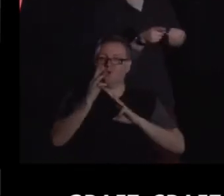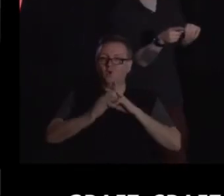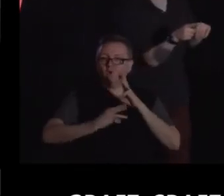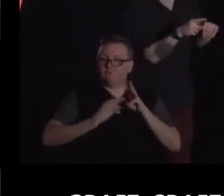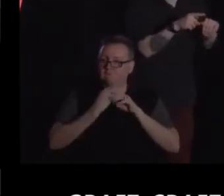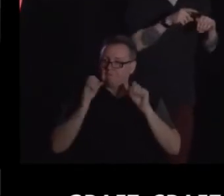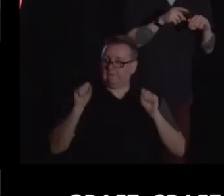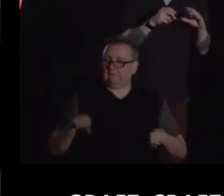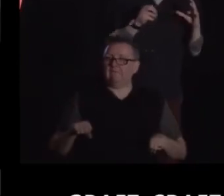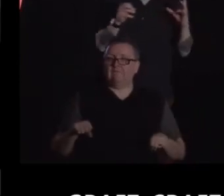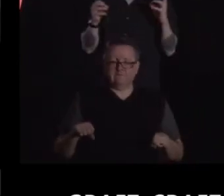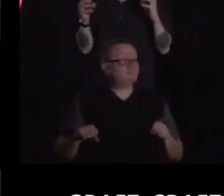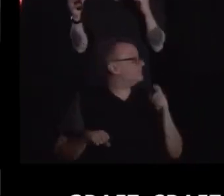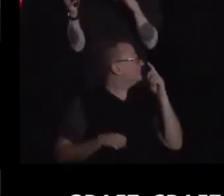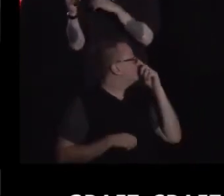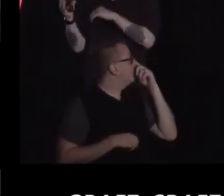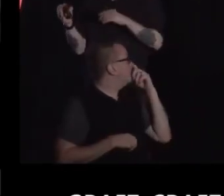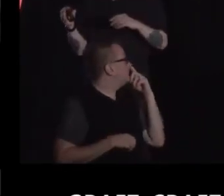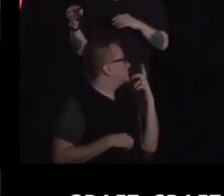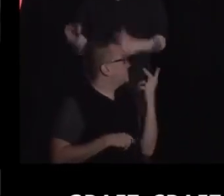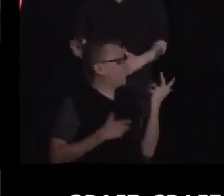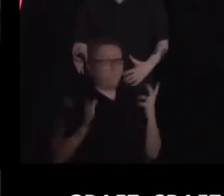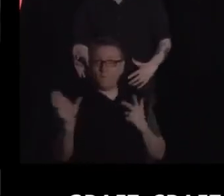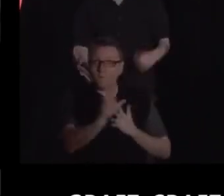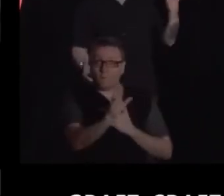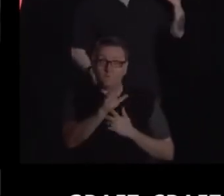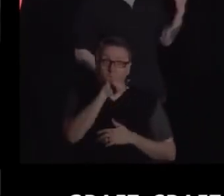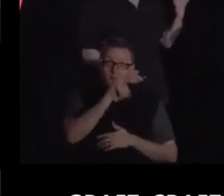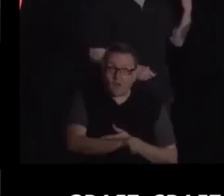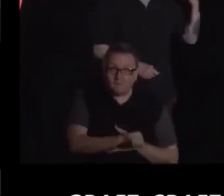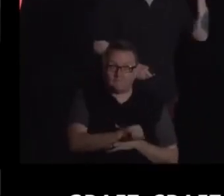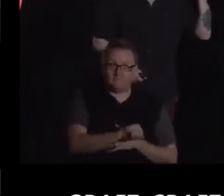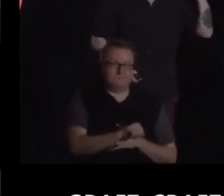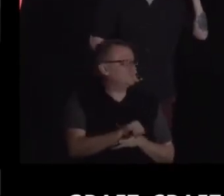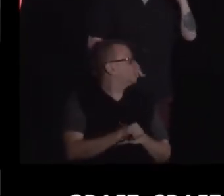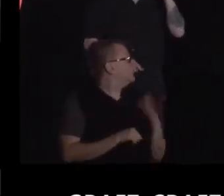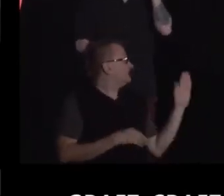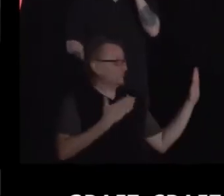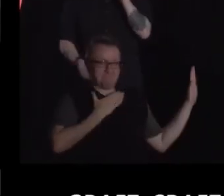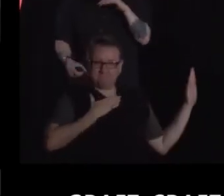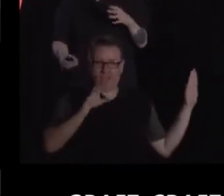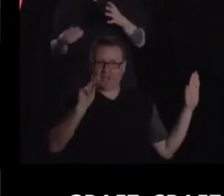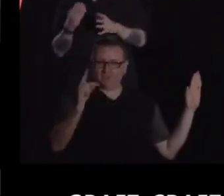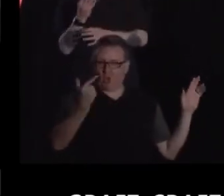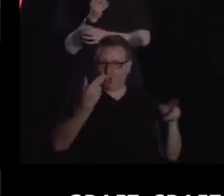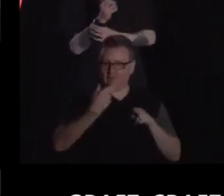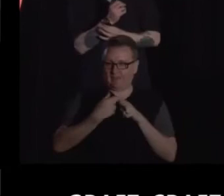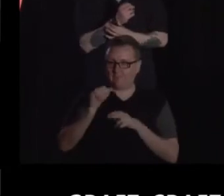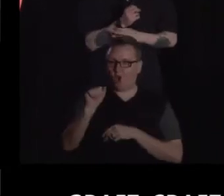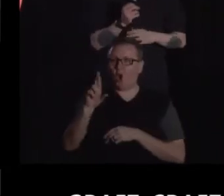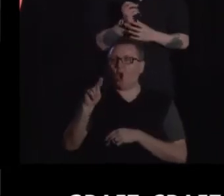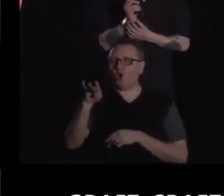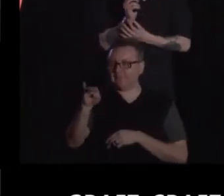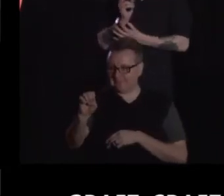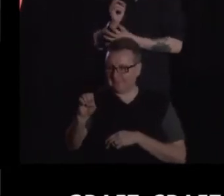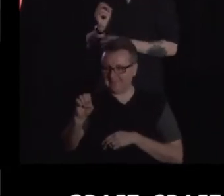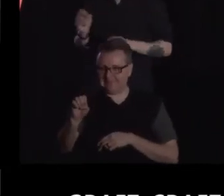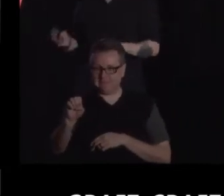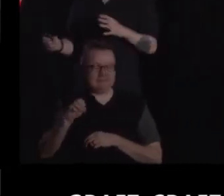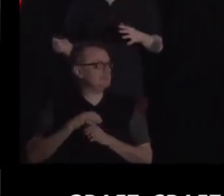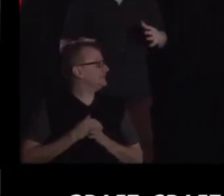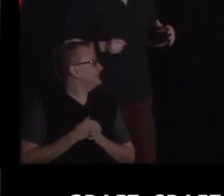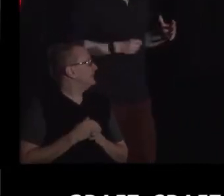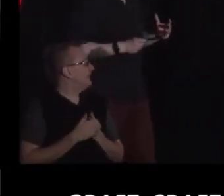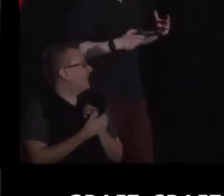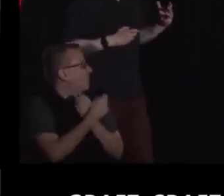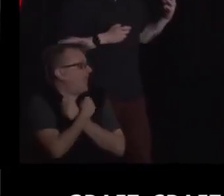also use your, like, the things that you love as your subjects all the time. This is my... dog Arnie, who's a retired ex-racing greyhound, who I